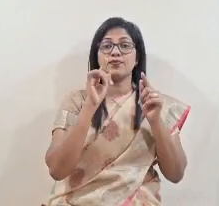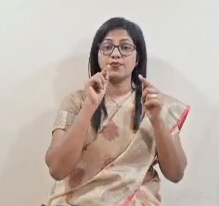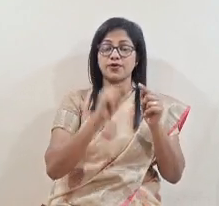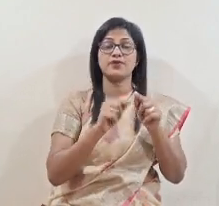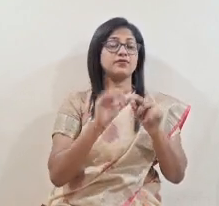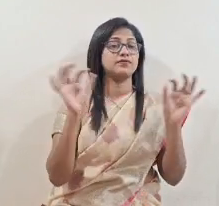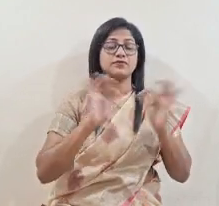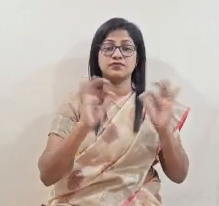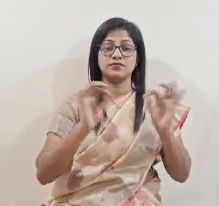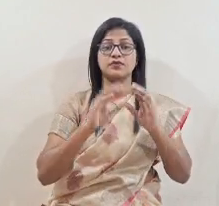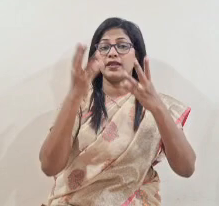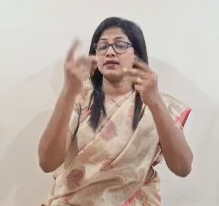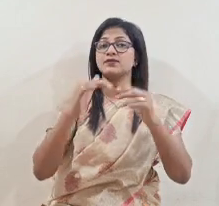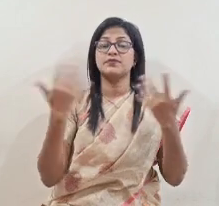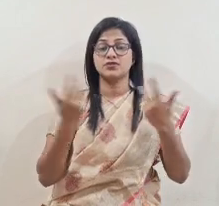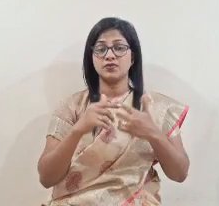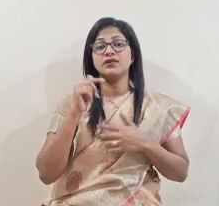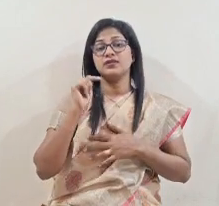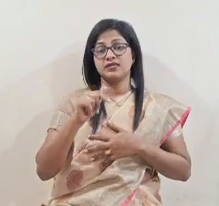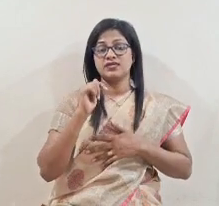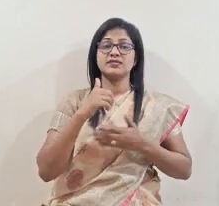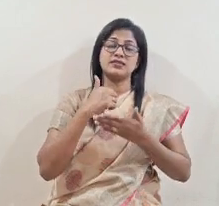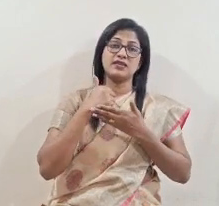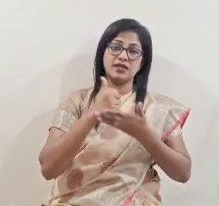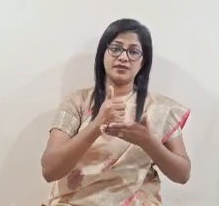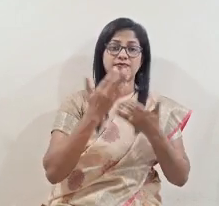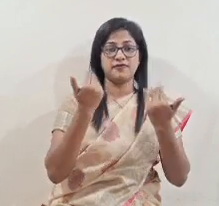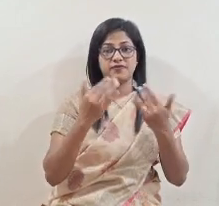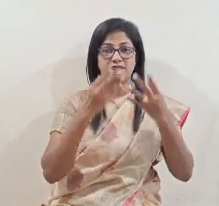only the density and land use, and we